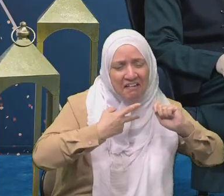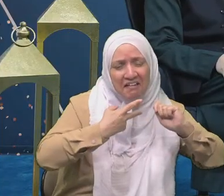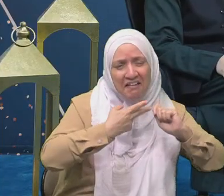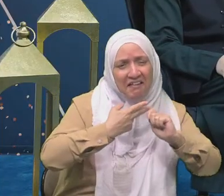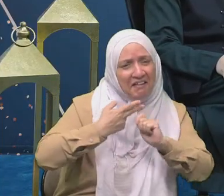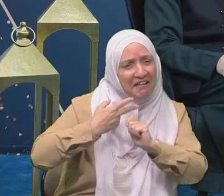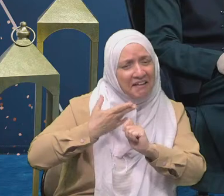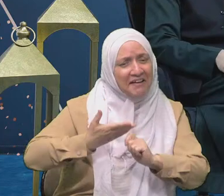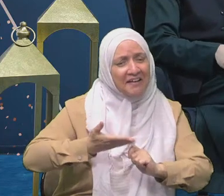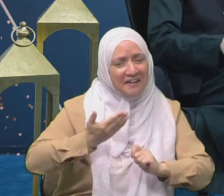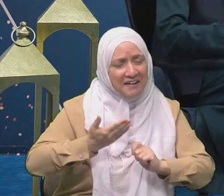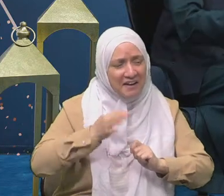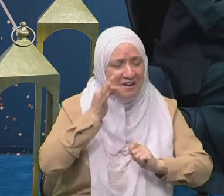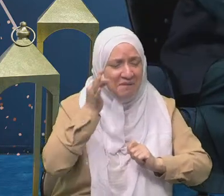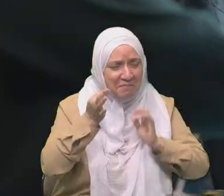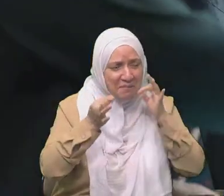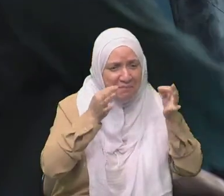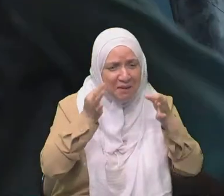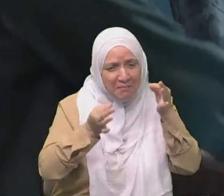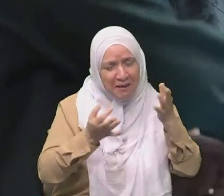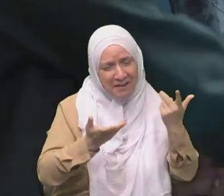up on that a long time ago.